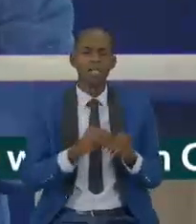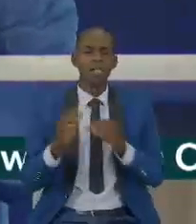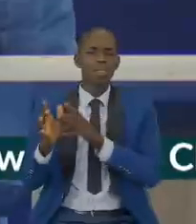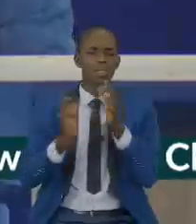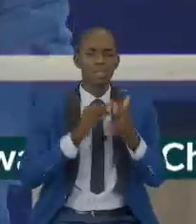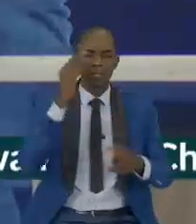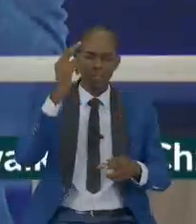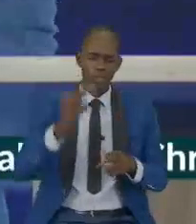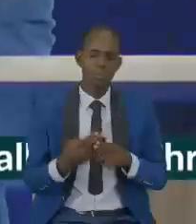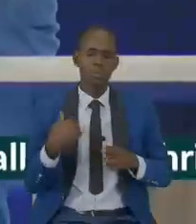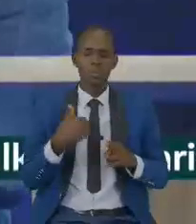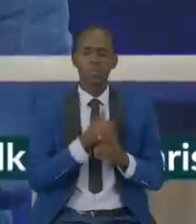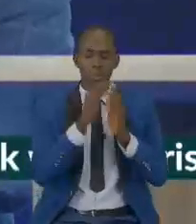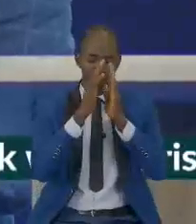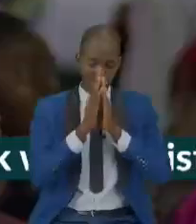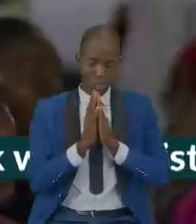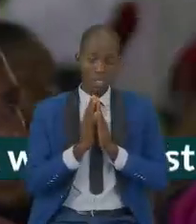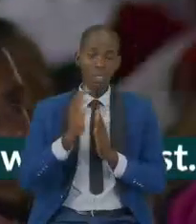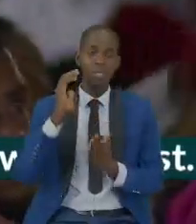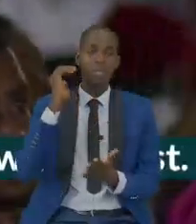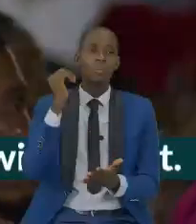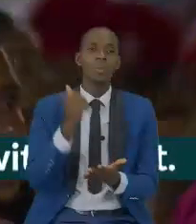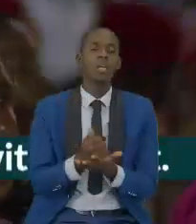Jesus' name we pray.